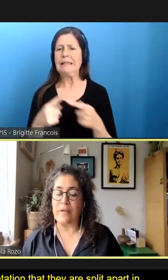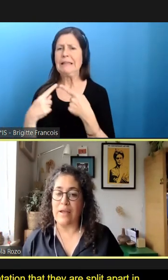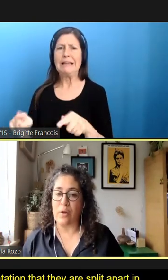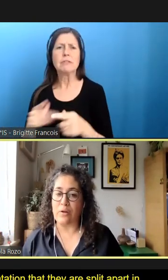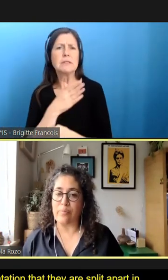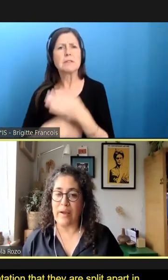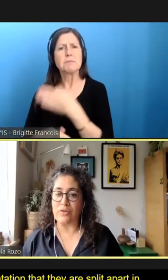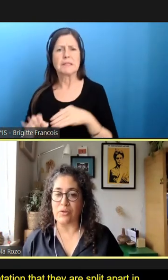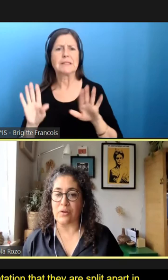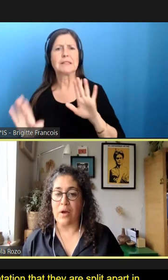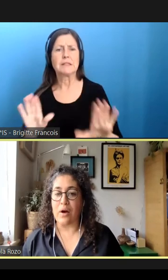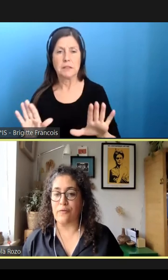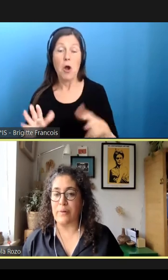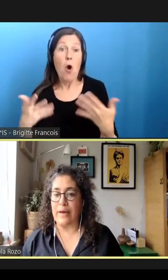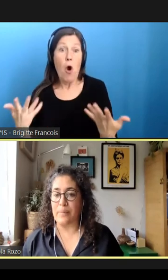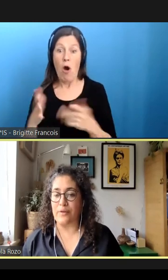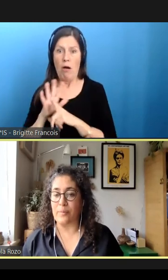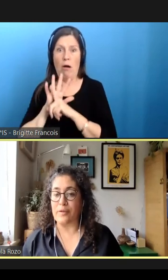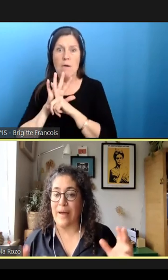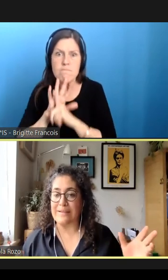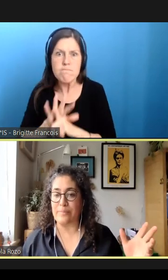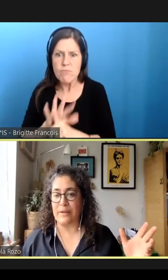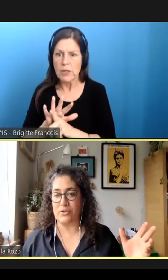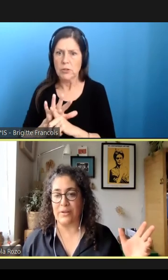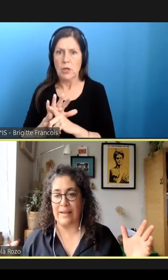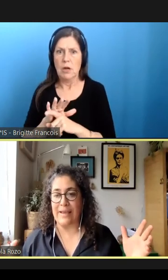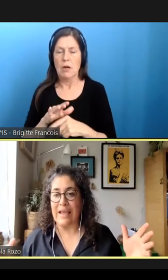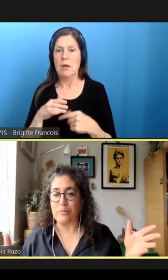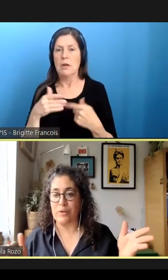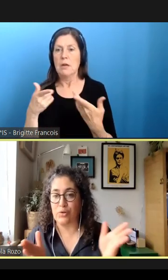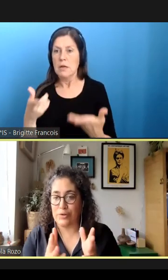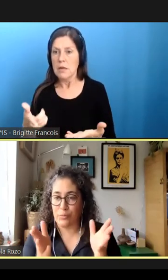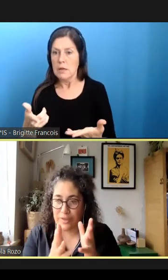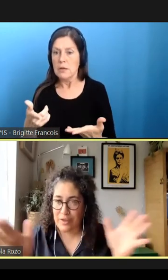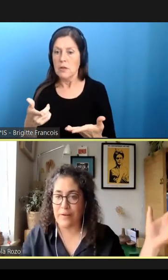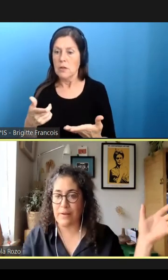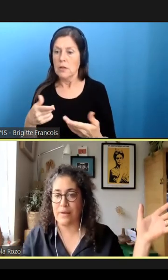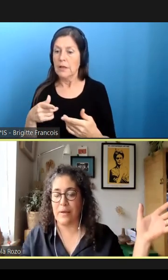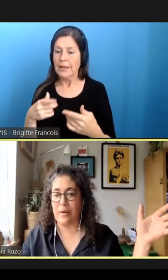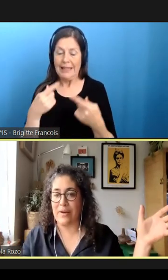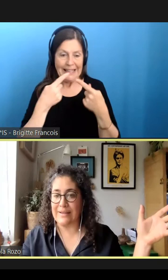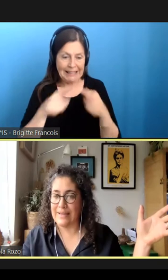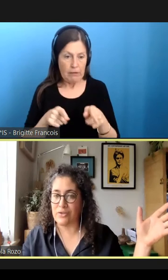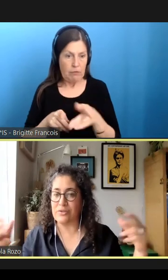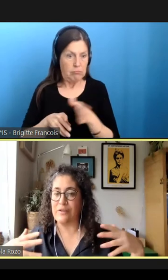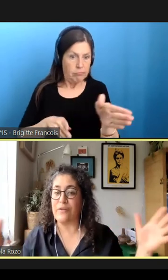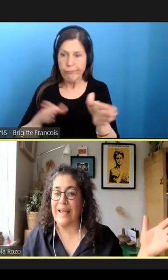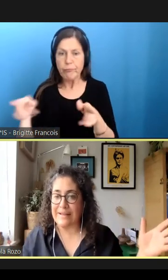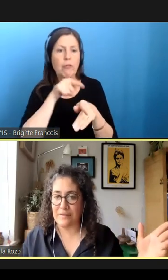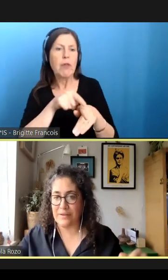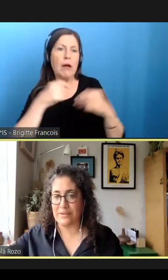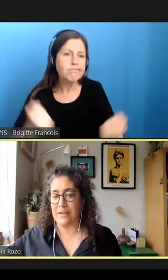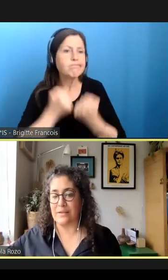they feel a lot of pressure in terms of participation and engagement with different organizations,